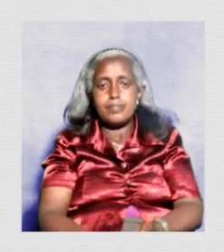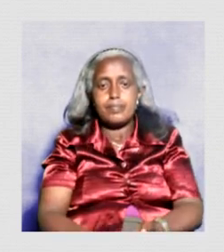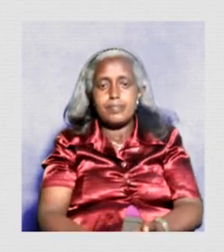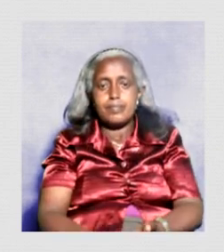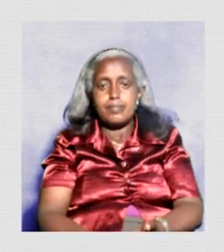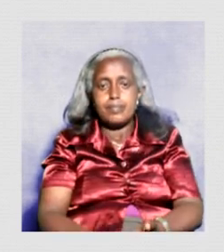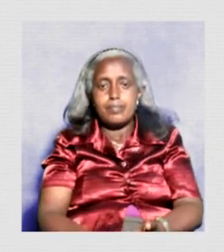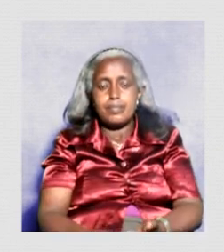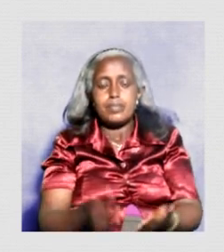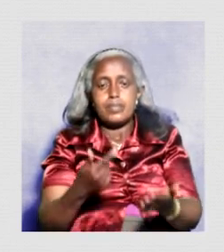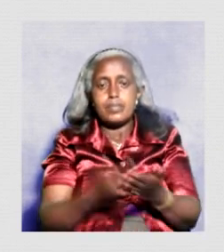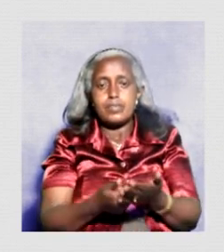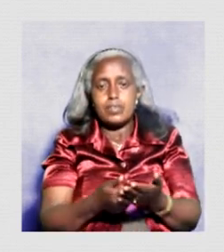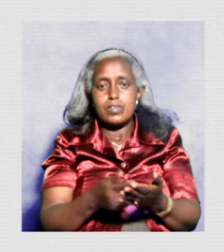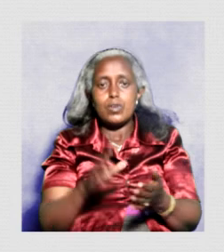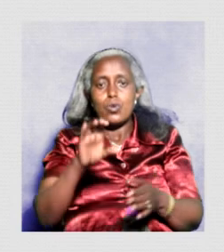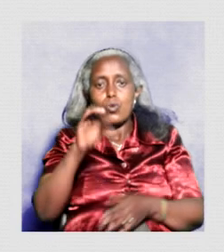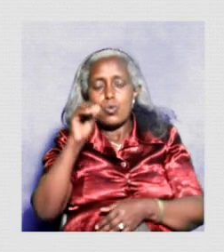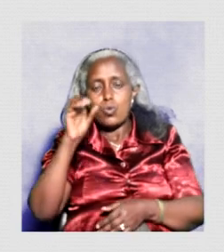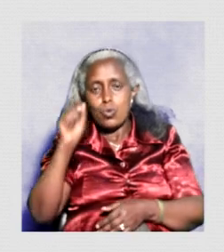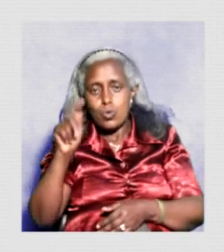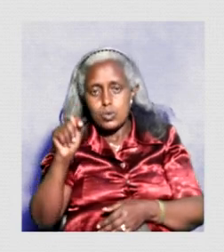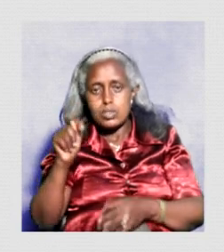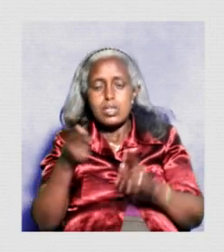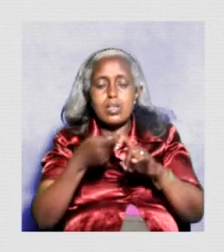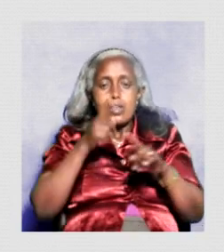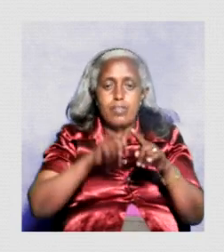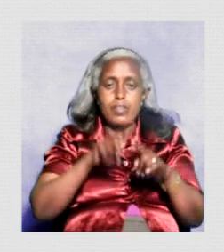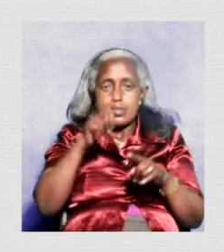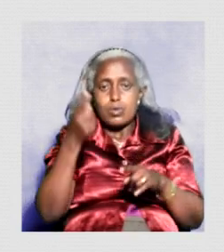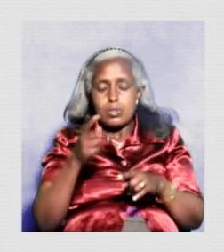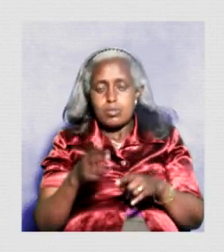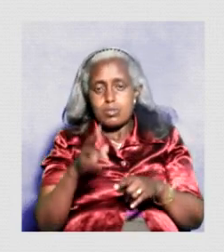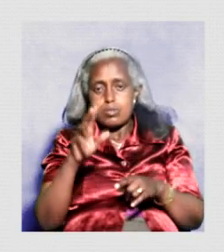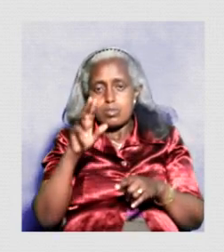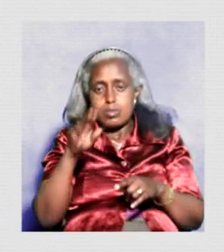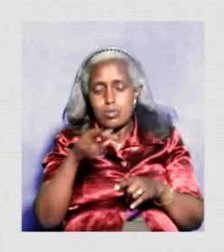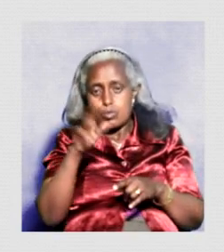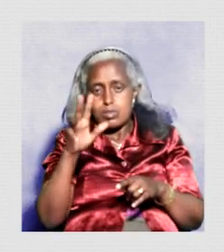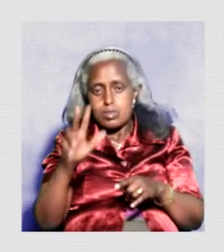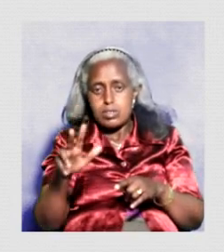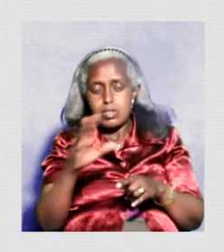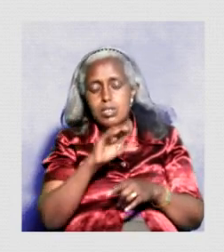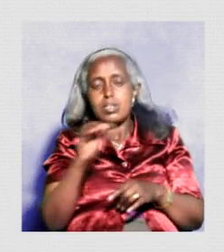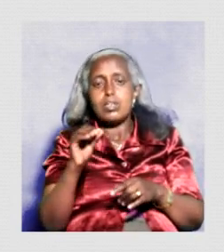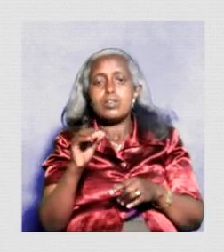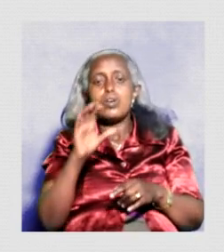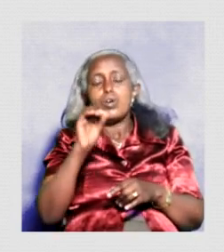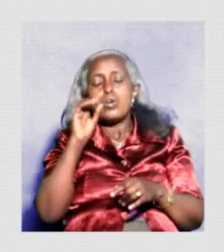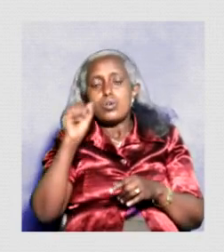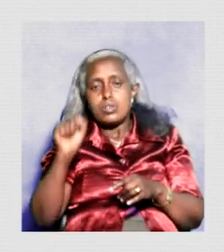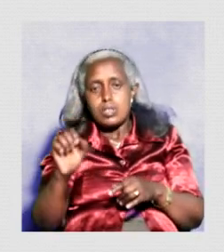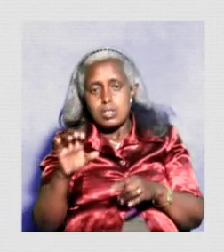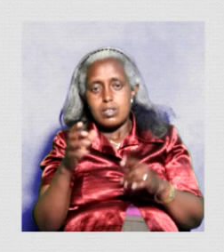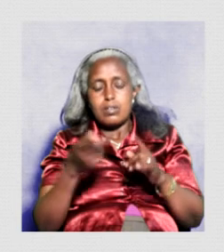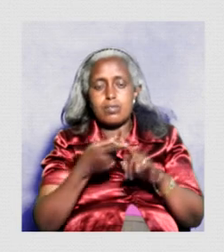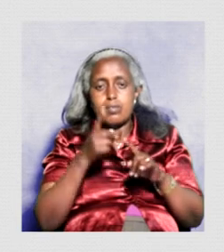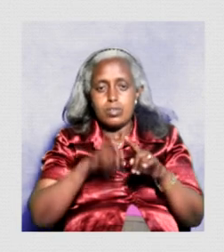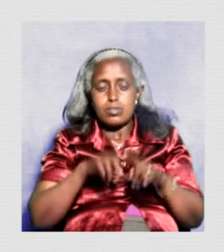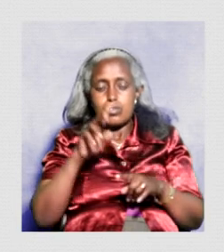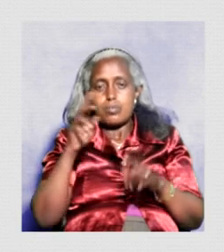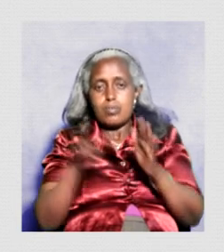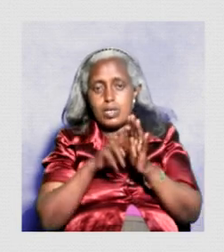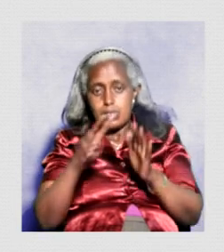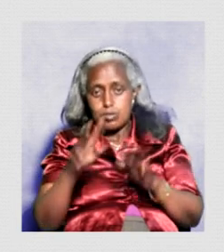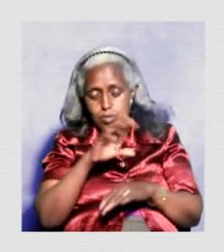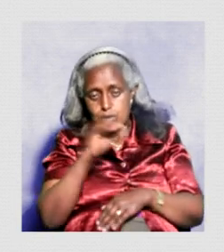We have this one, cot inverse of 1 over root 3, sec inverse of root 2, and cosec inverse of -2 over